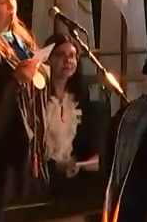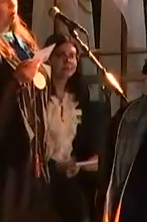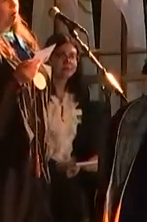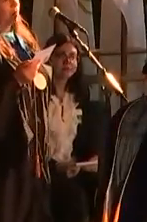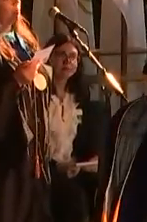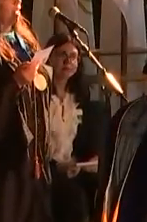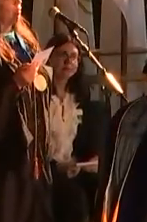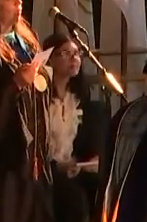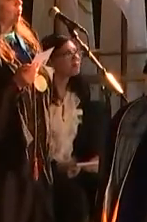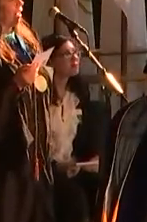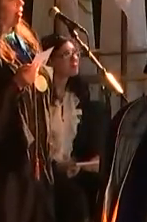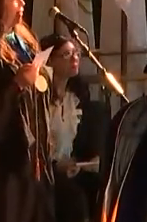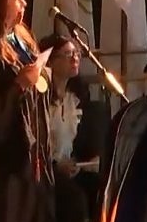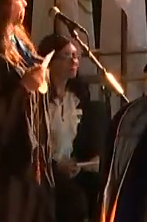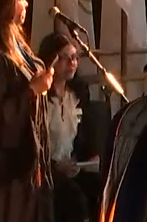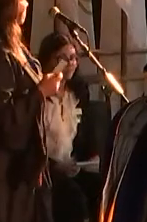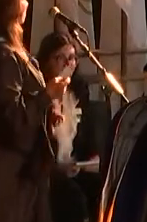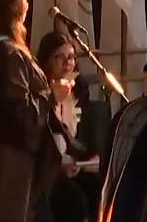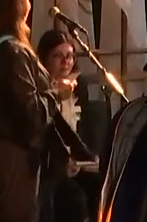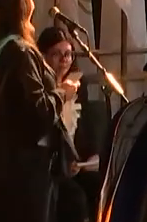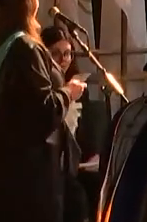Candace N. Vaughn, magna cum laude.